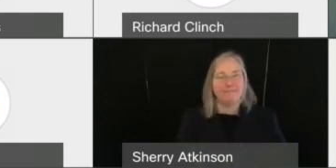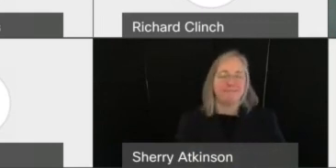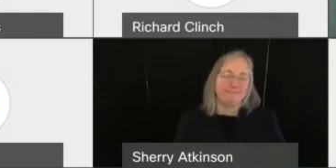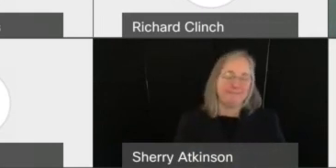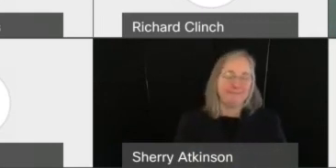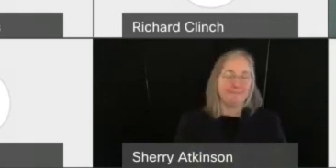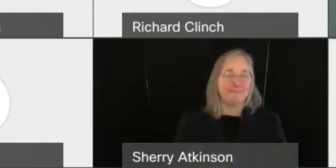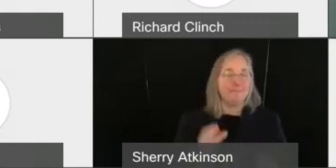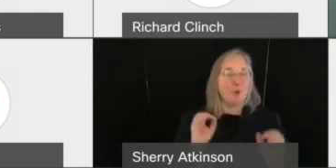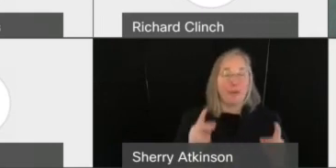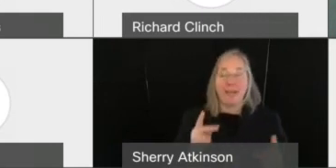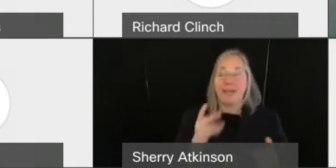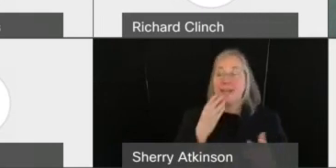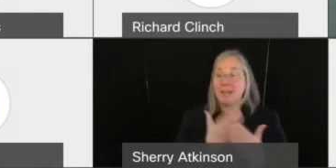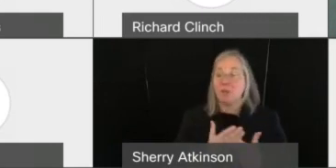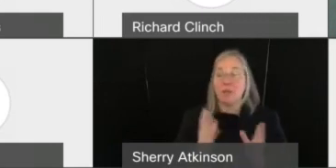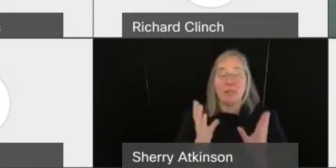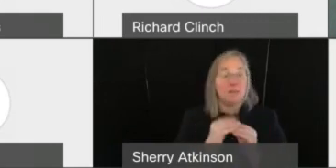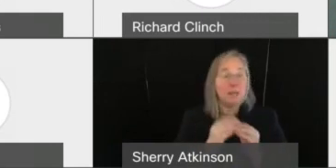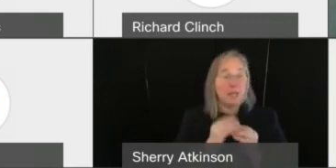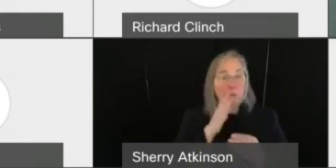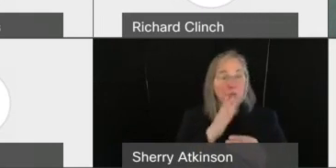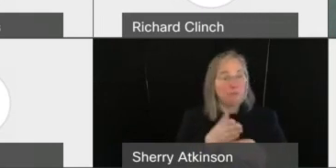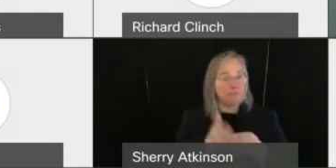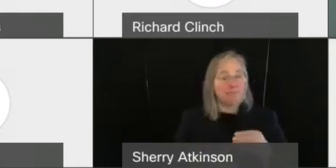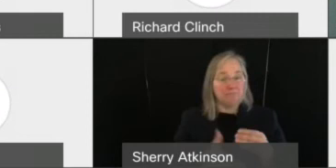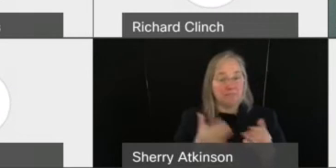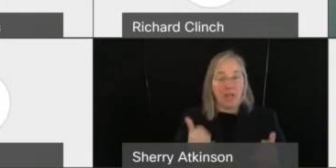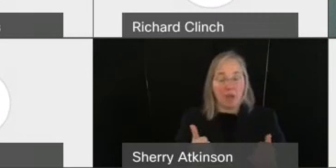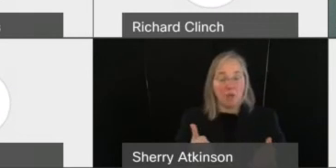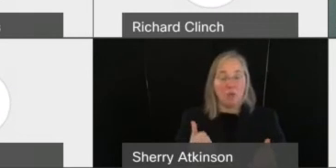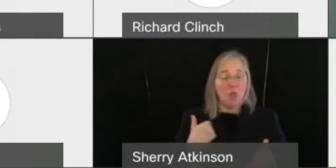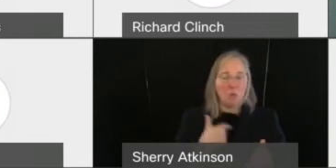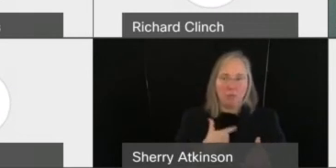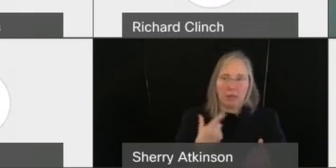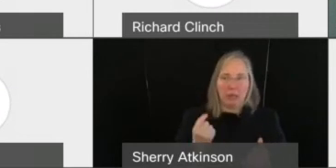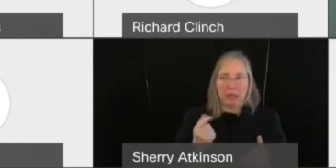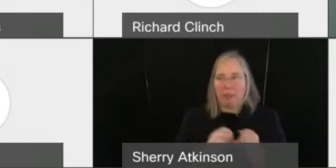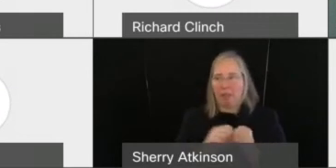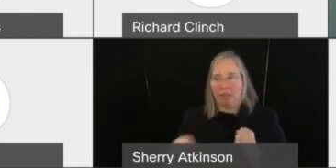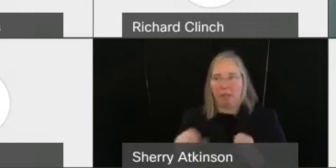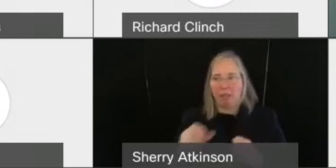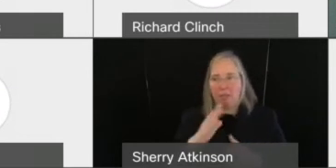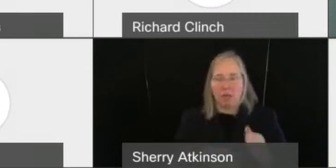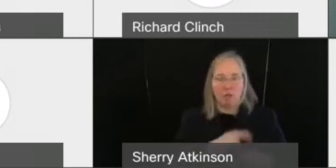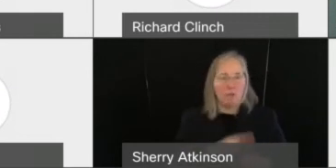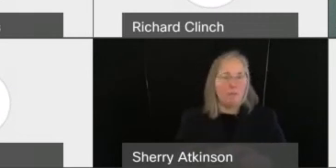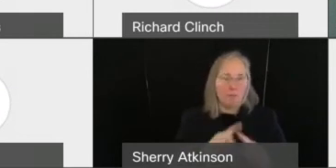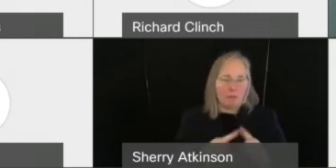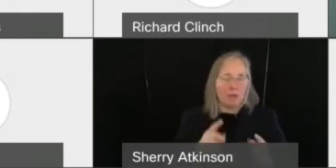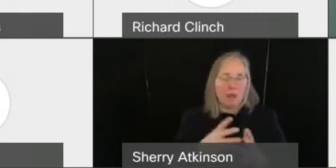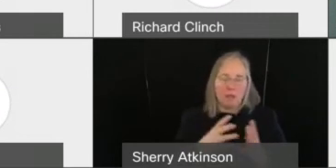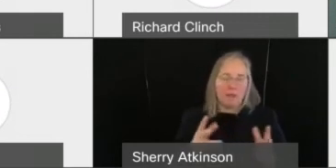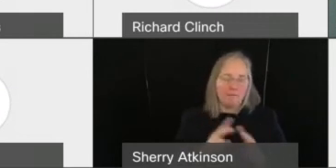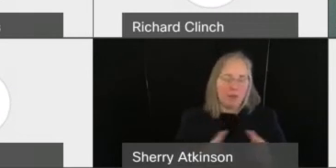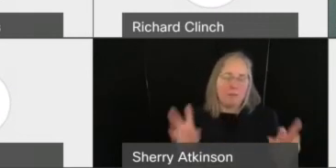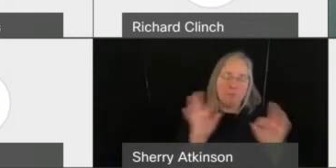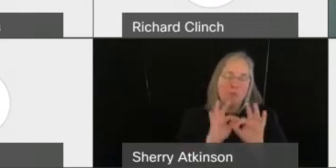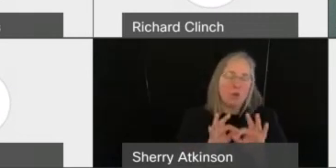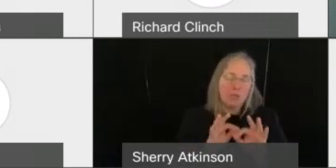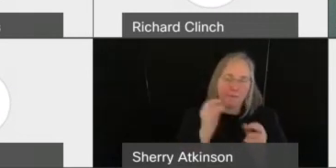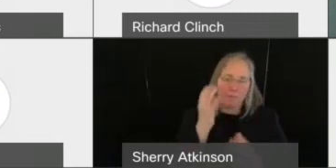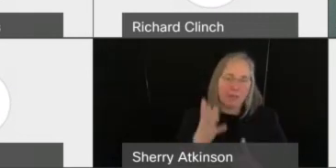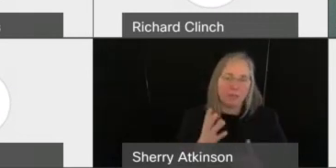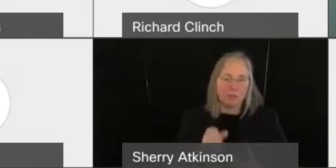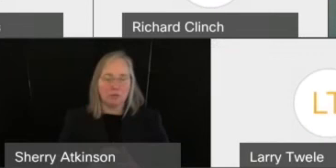All right, thank you. The meeting will be adjourned now. We're running a little bit late than usual, but there are a lot of very important information to